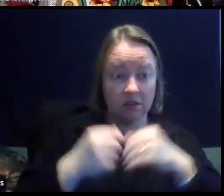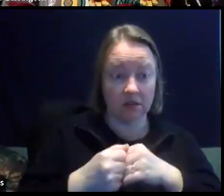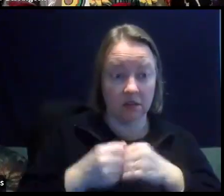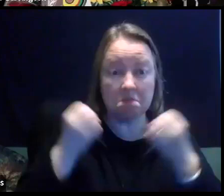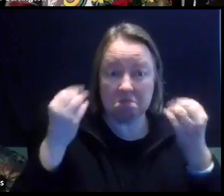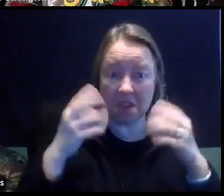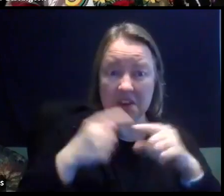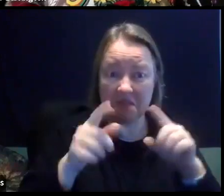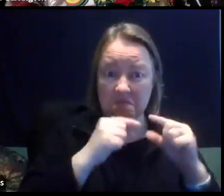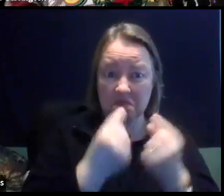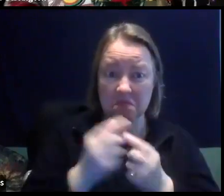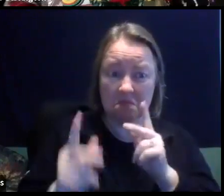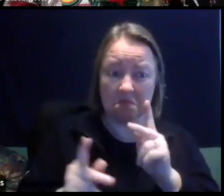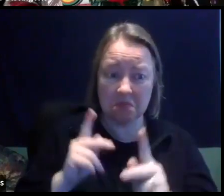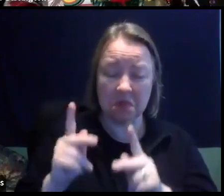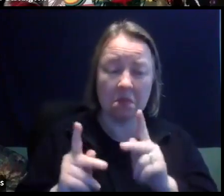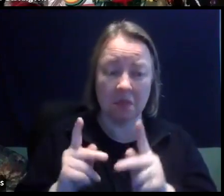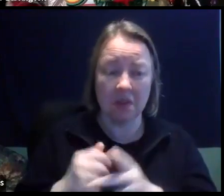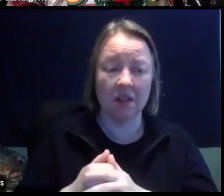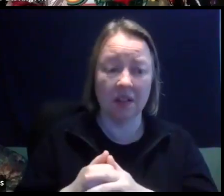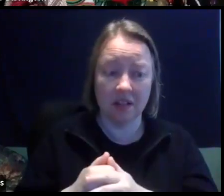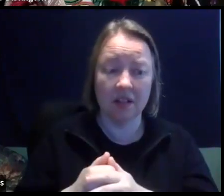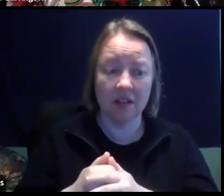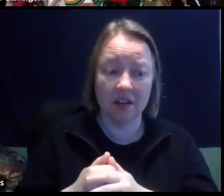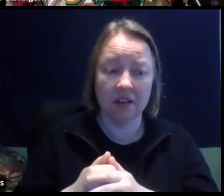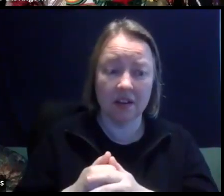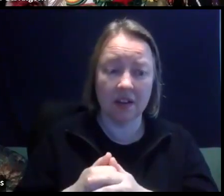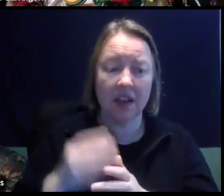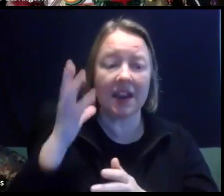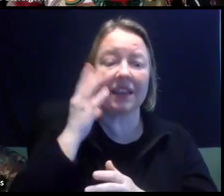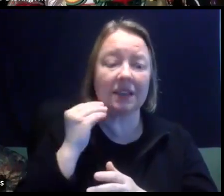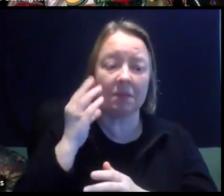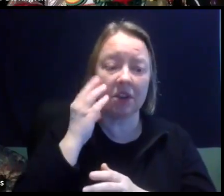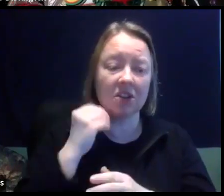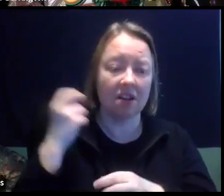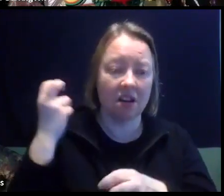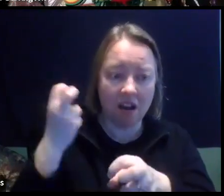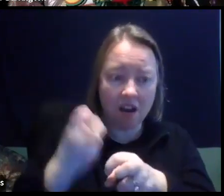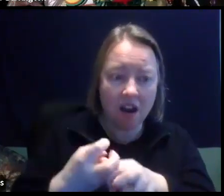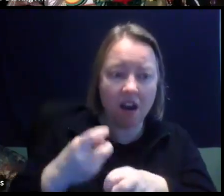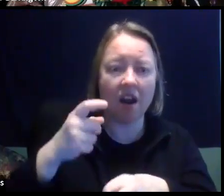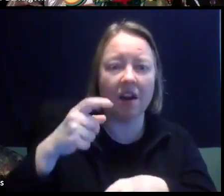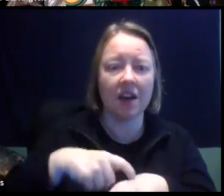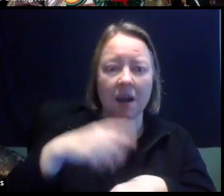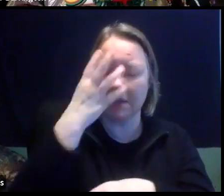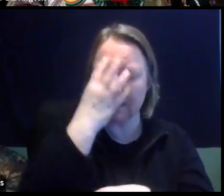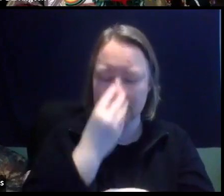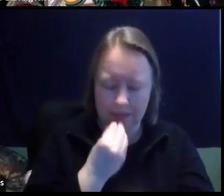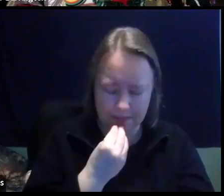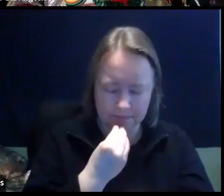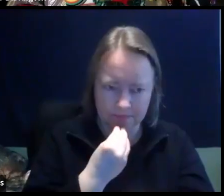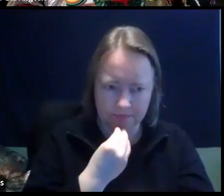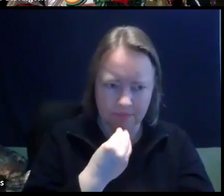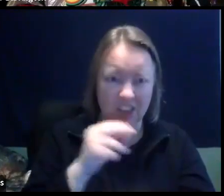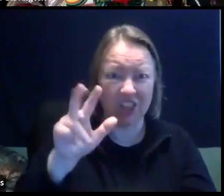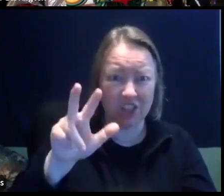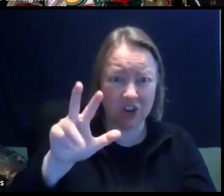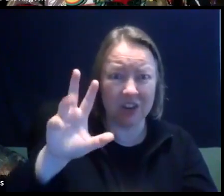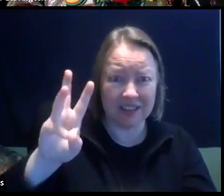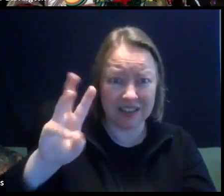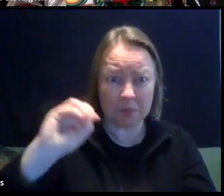We could just say the population in experiencing difficulty in sleeping.